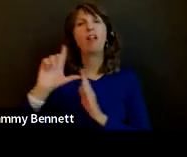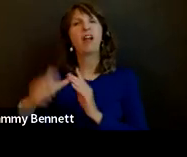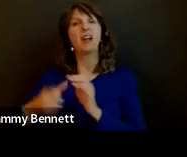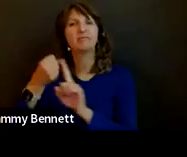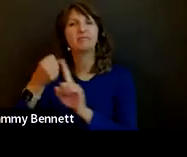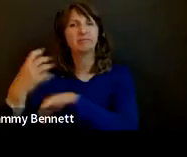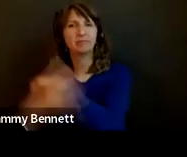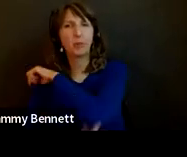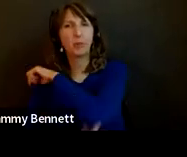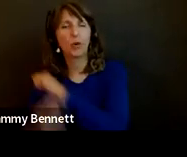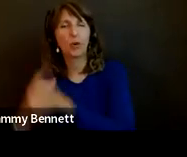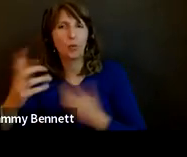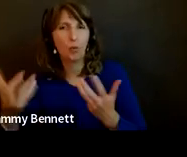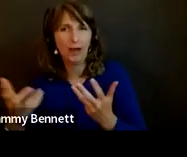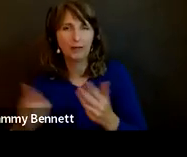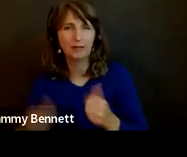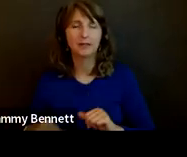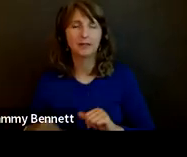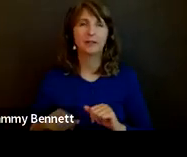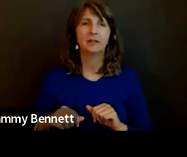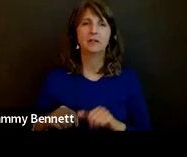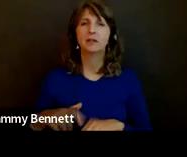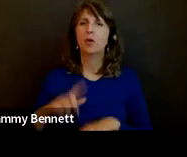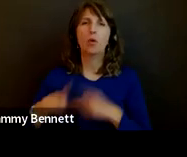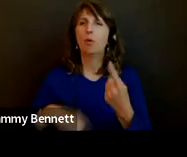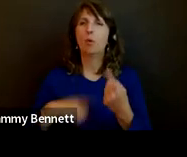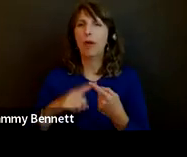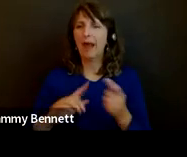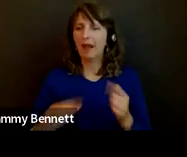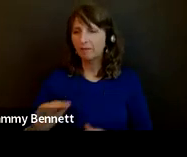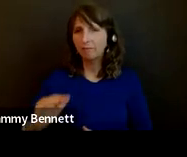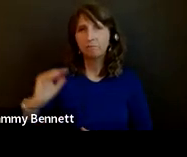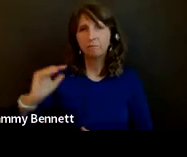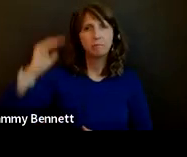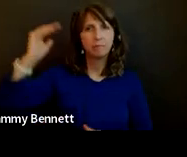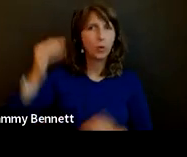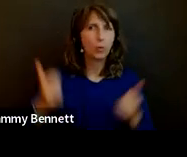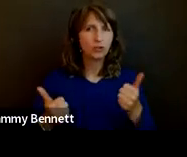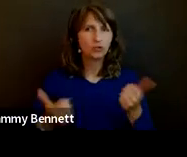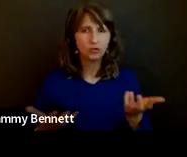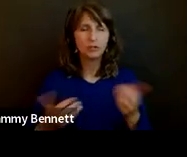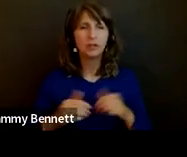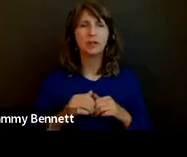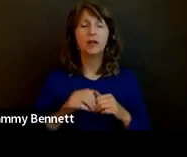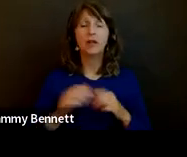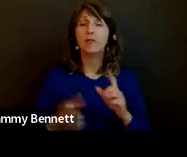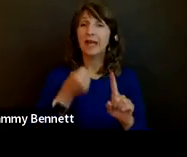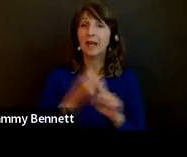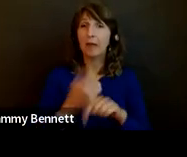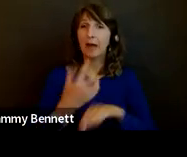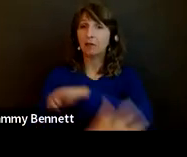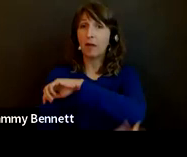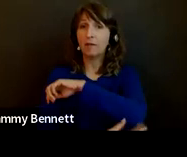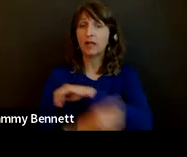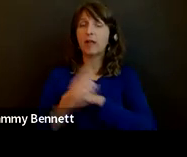At what time did it happen? What are the community characteristics surrounding that family? And what is the impact of poverty on the network?